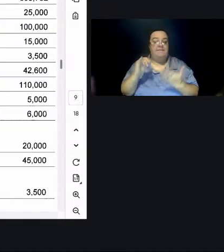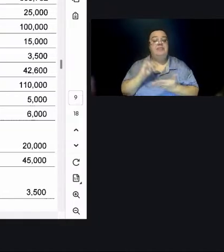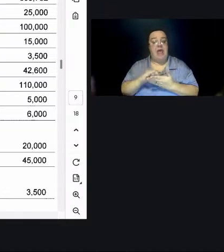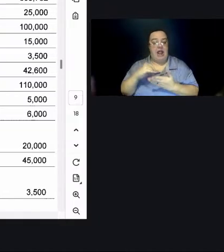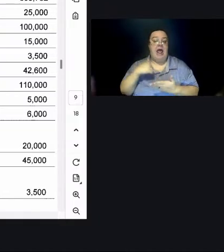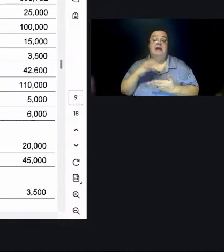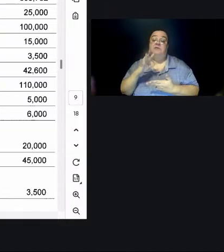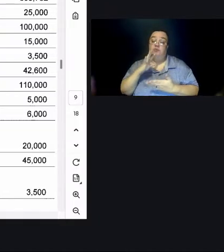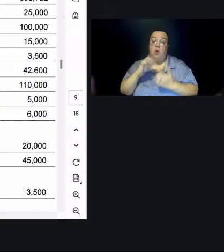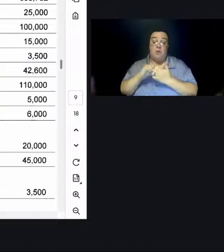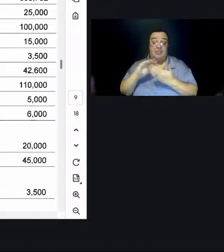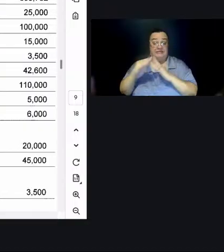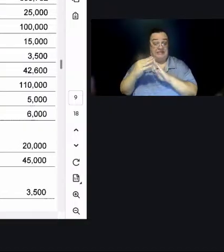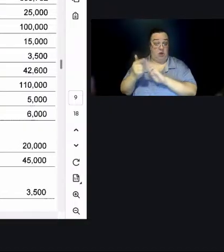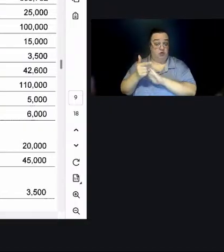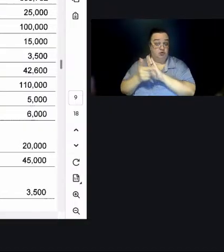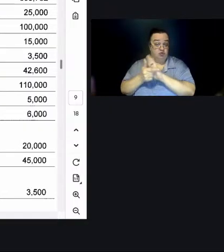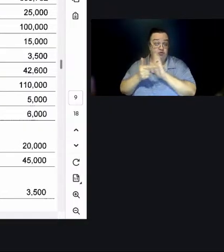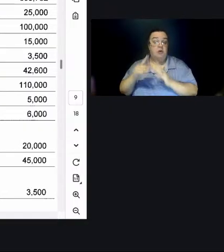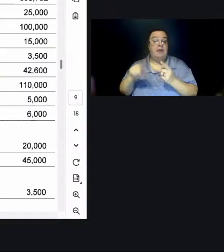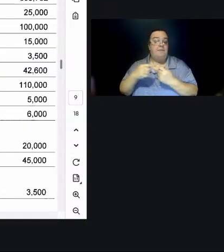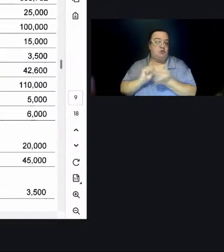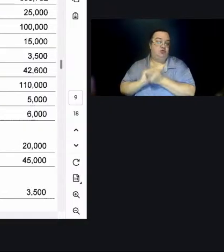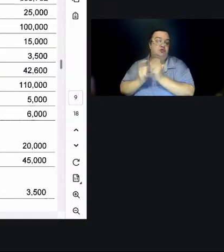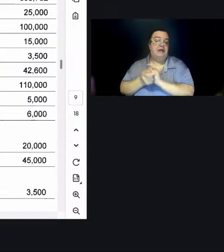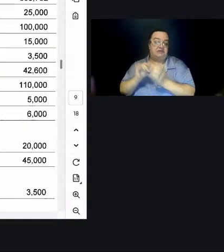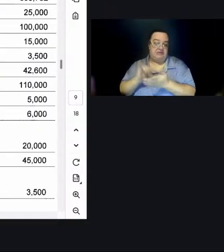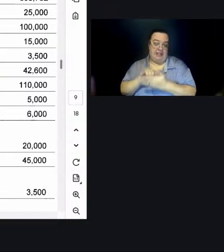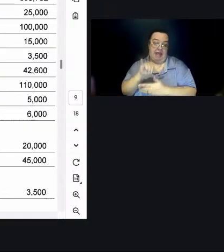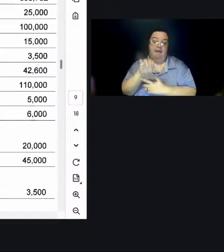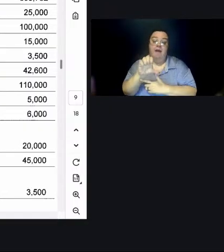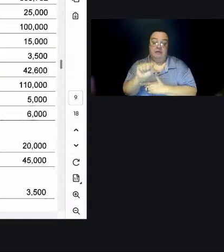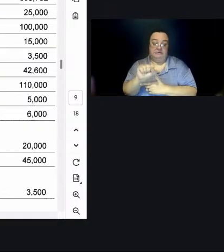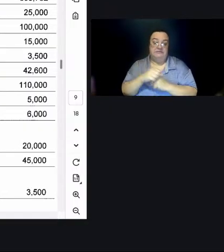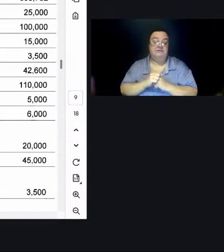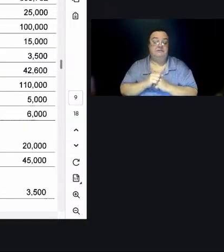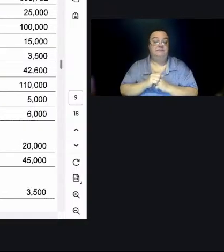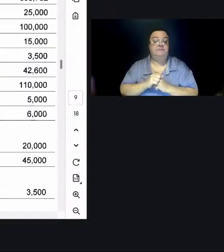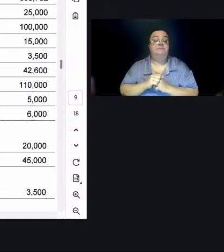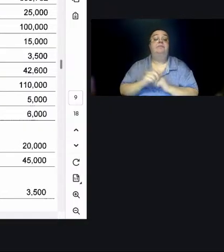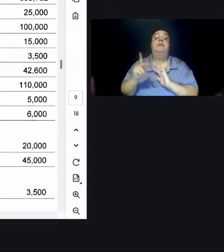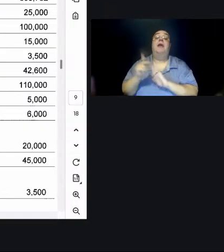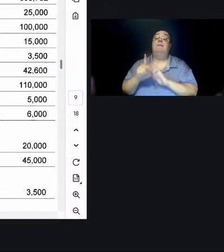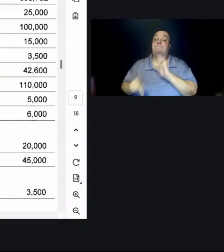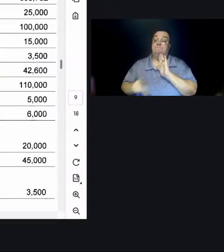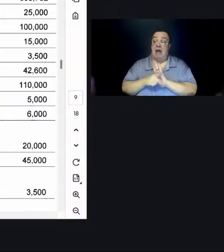town attorney about changing. Okay. Yes. The policy has been the same since